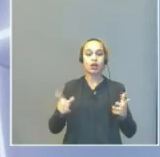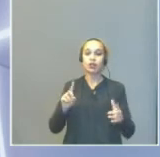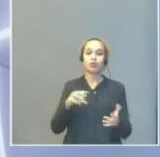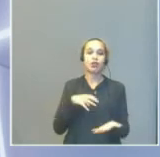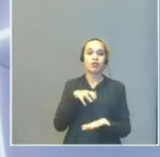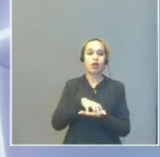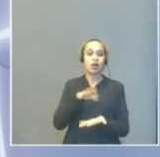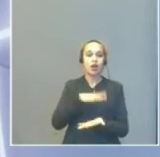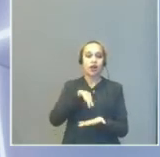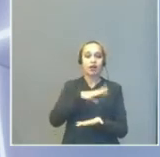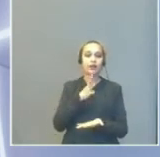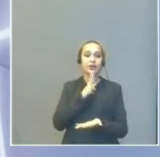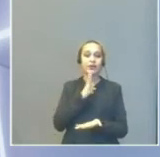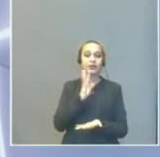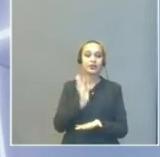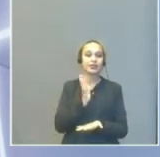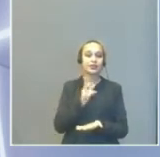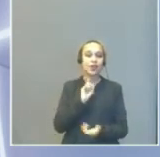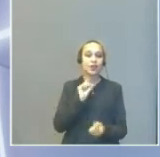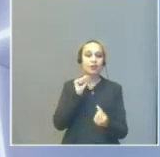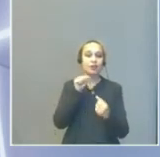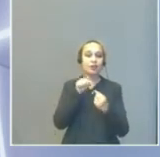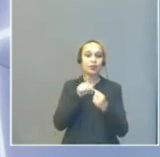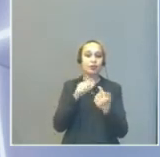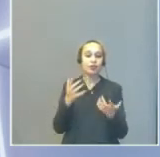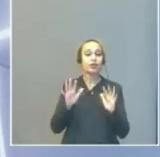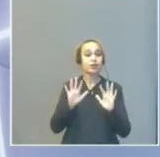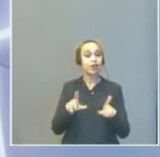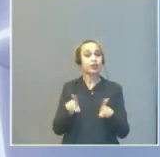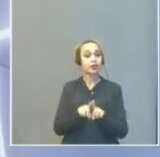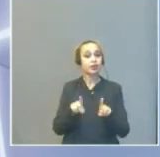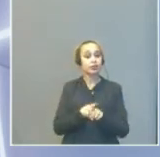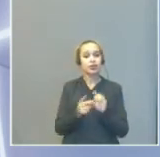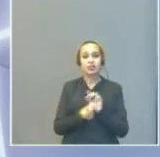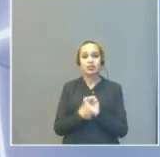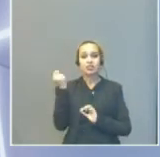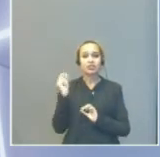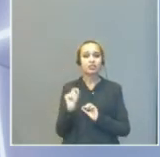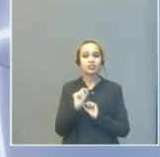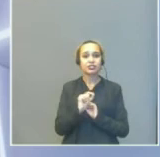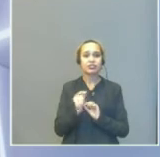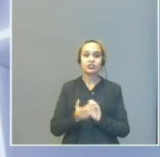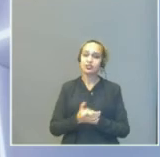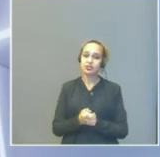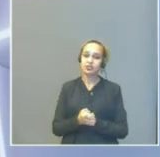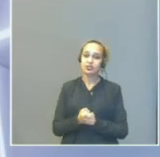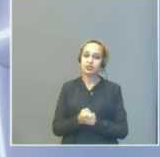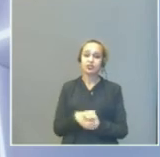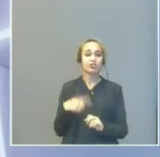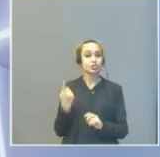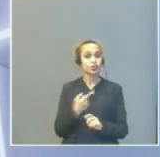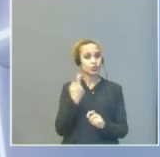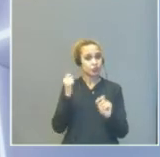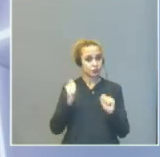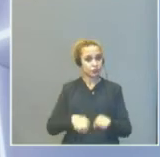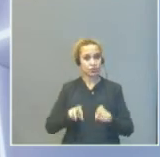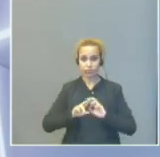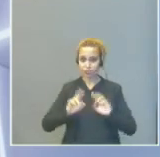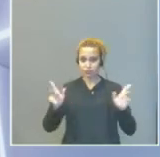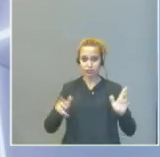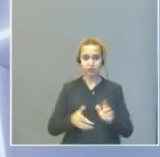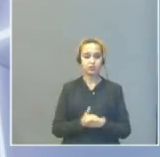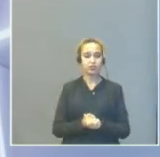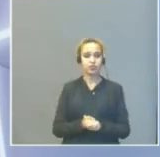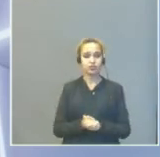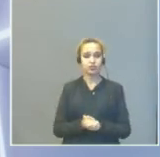of our objectives, but to spill away from that, you know, to become different. And this is where I